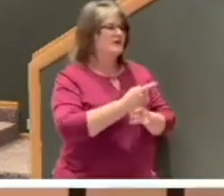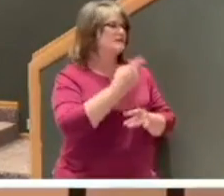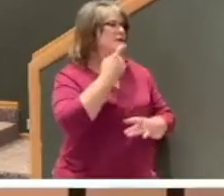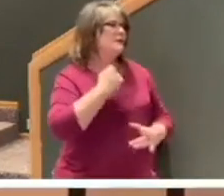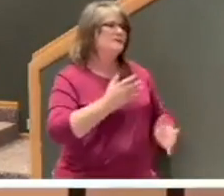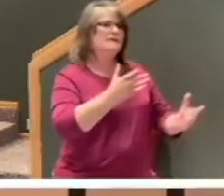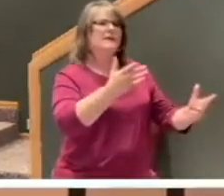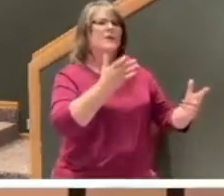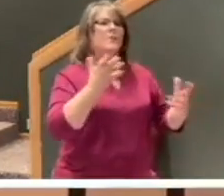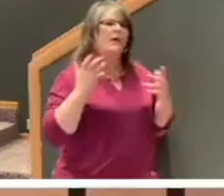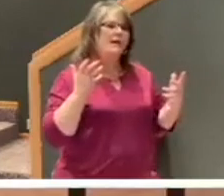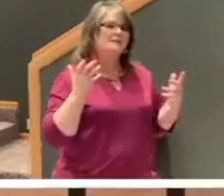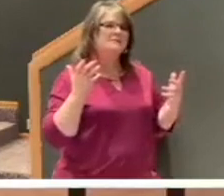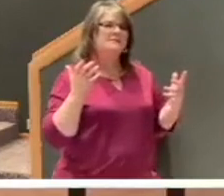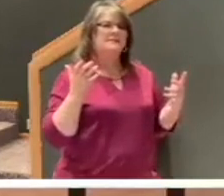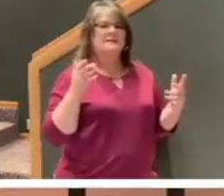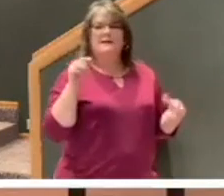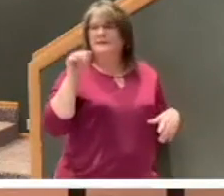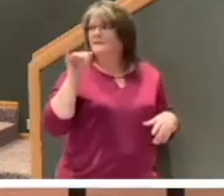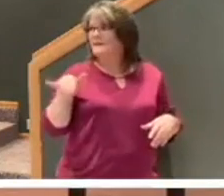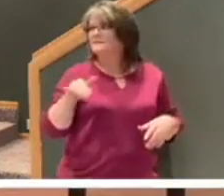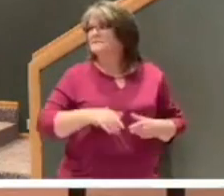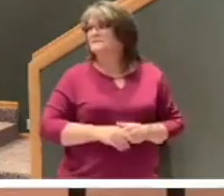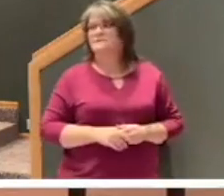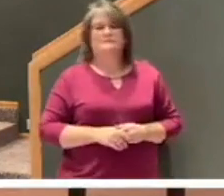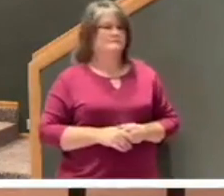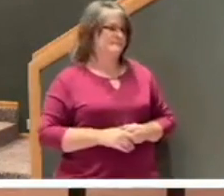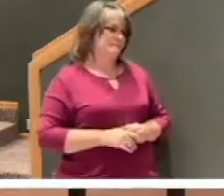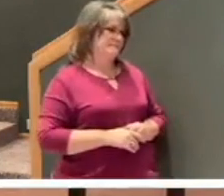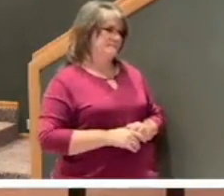want this.